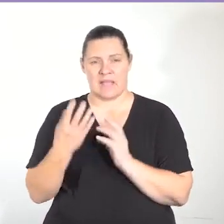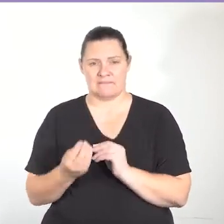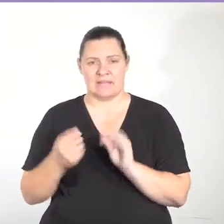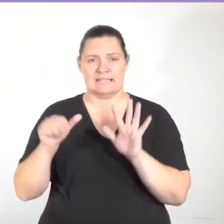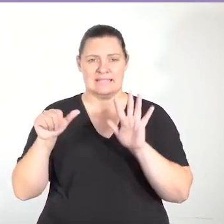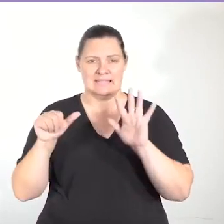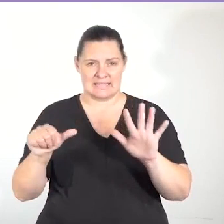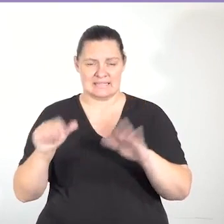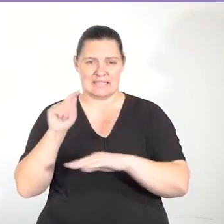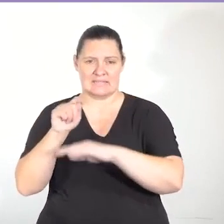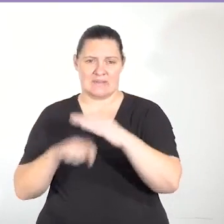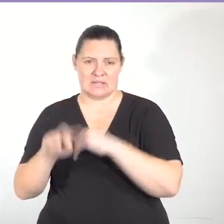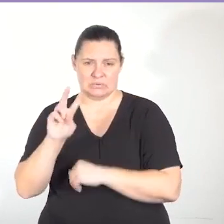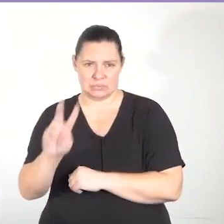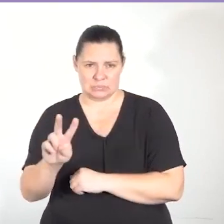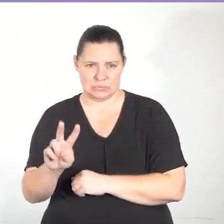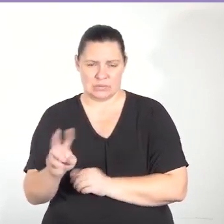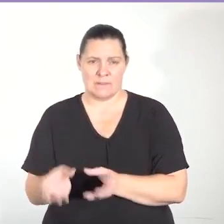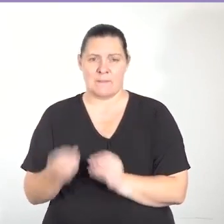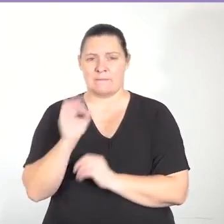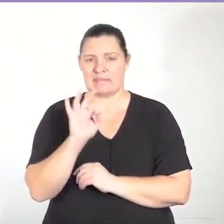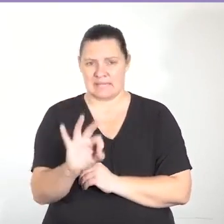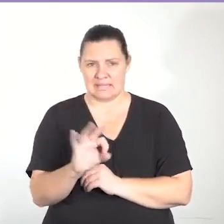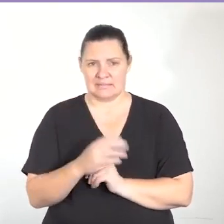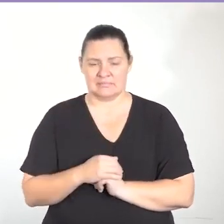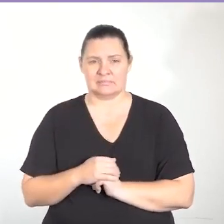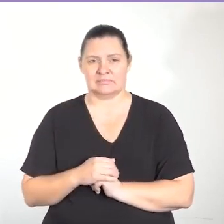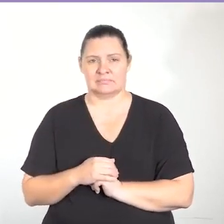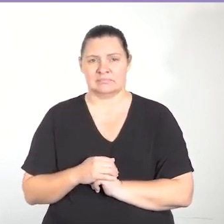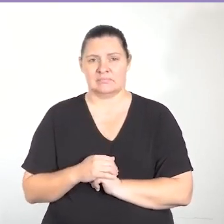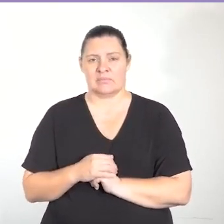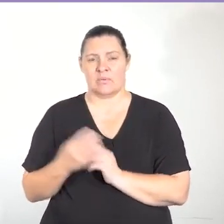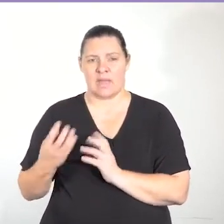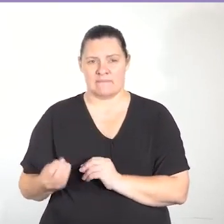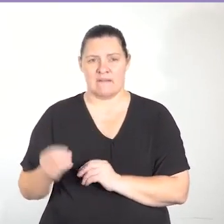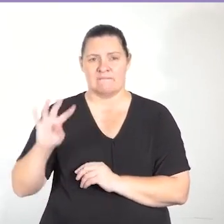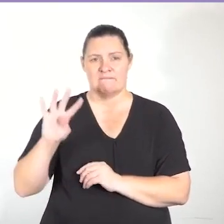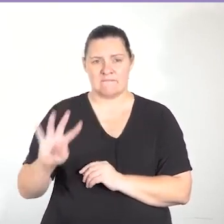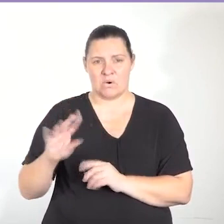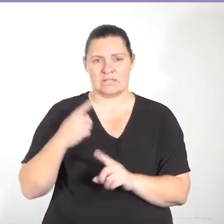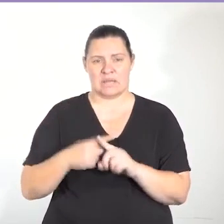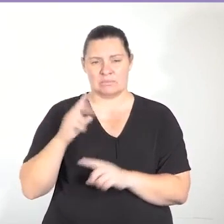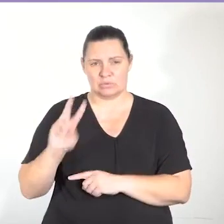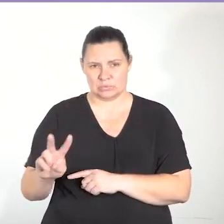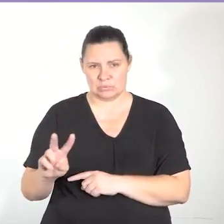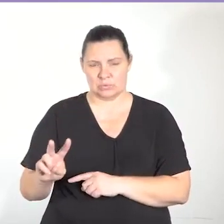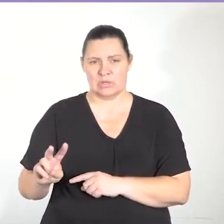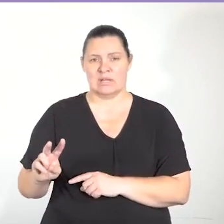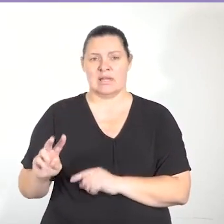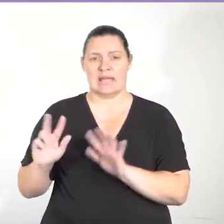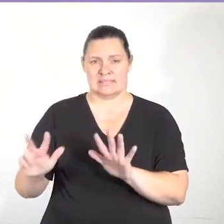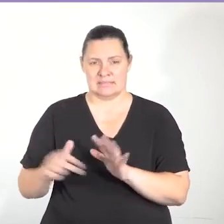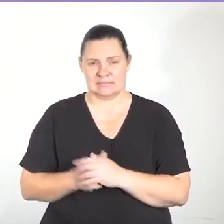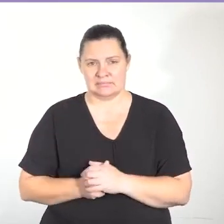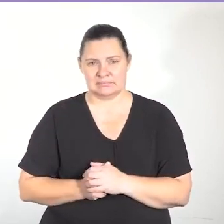Then we have 6 divided by 2, which gives me 3. And we have 4 times 2, which gives